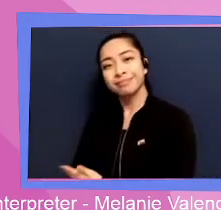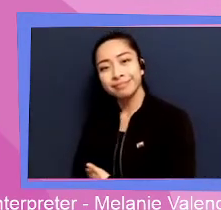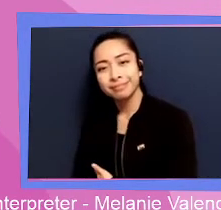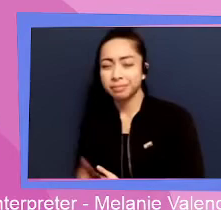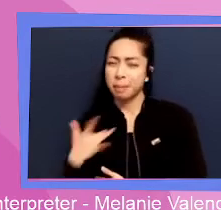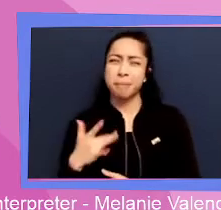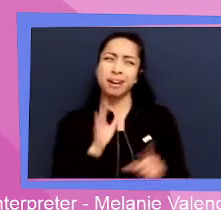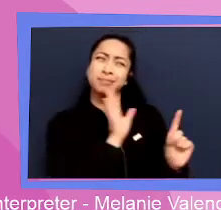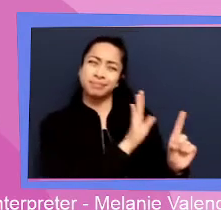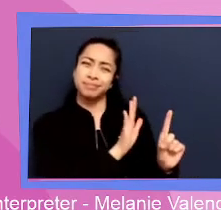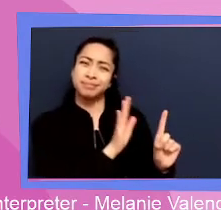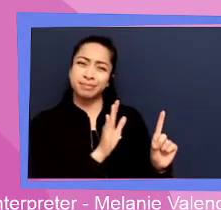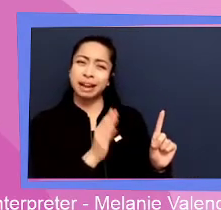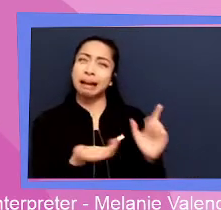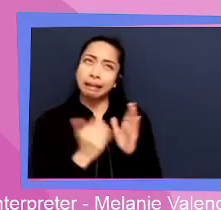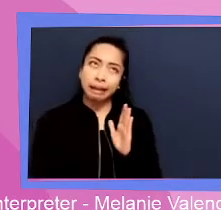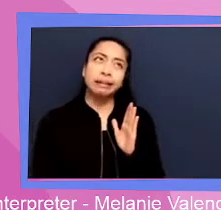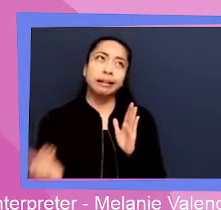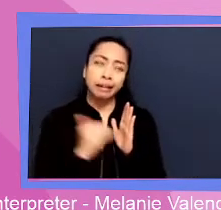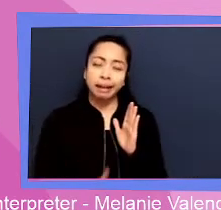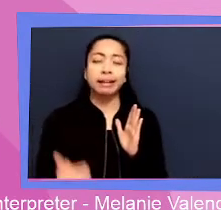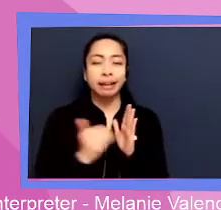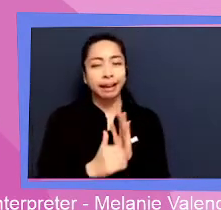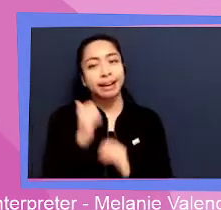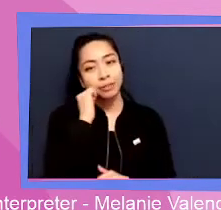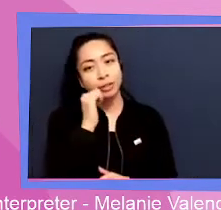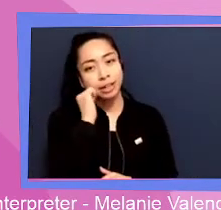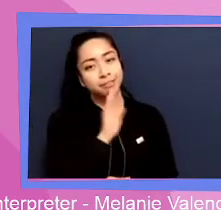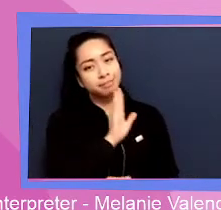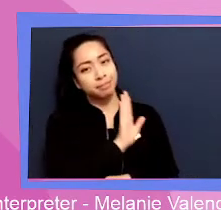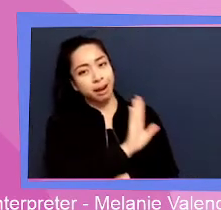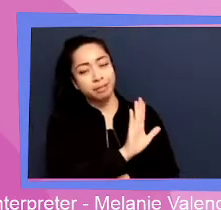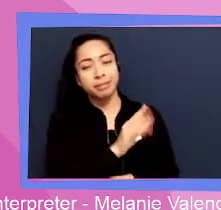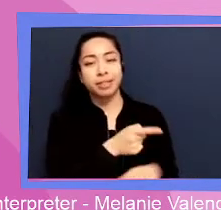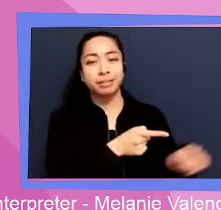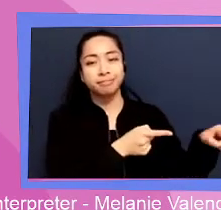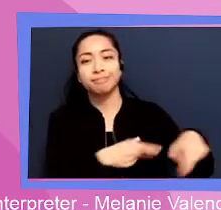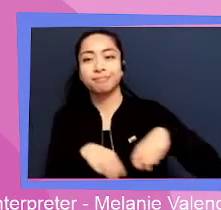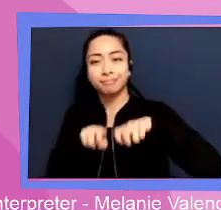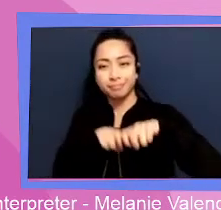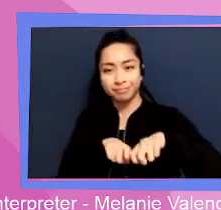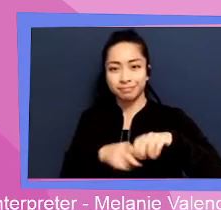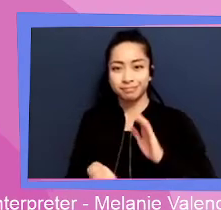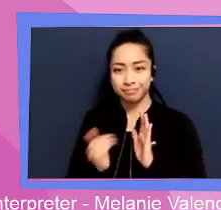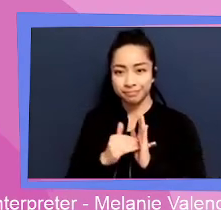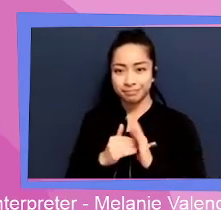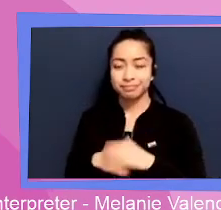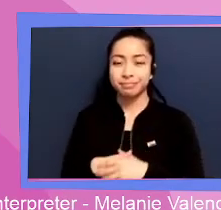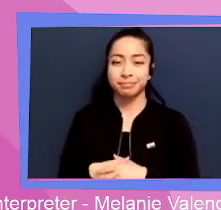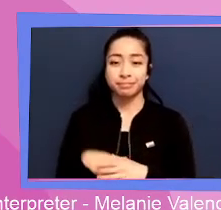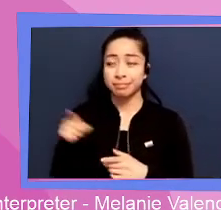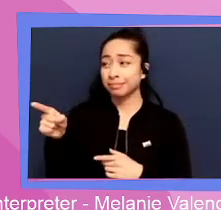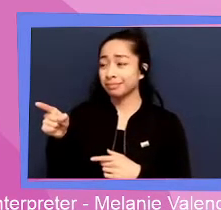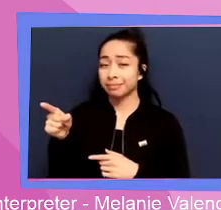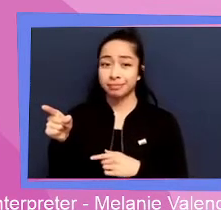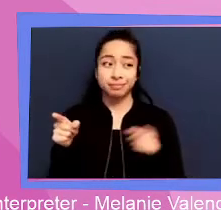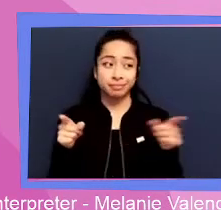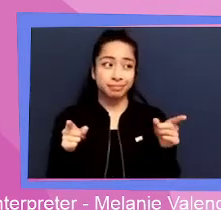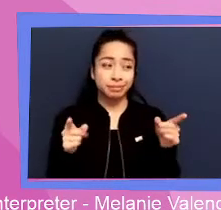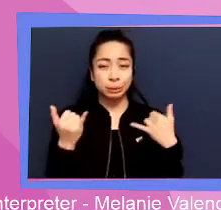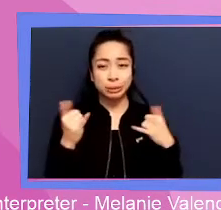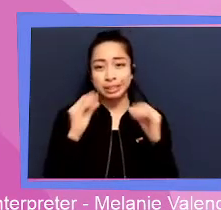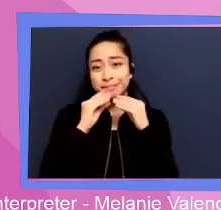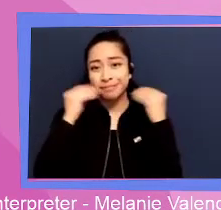least 6 or 7 times a day, and seated themselves back at the table. Still beaming at us through slightly heavier